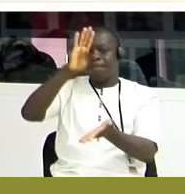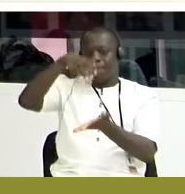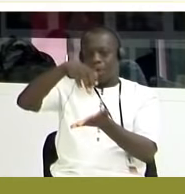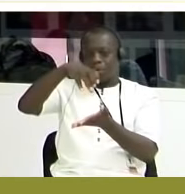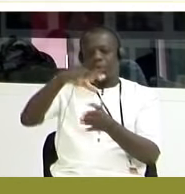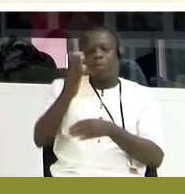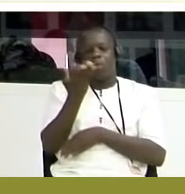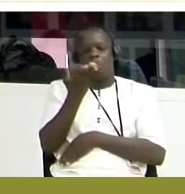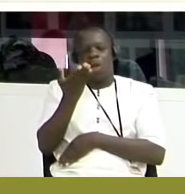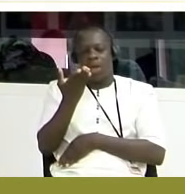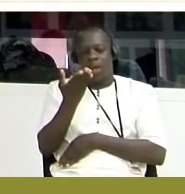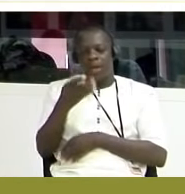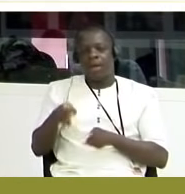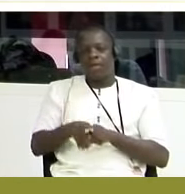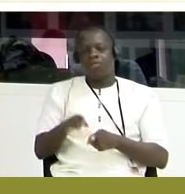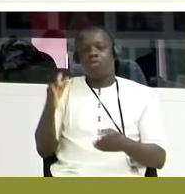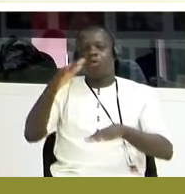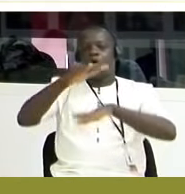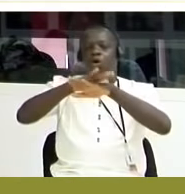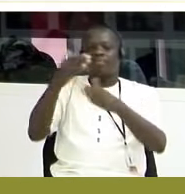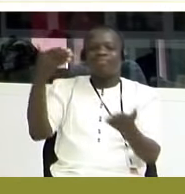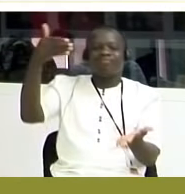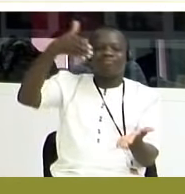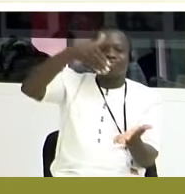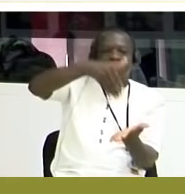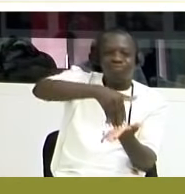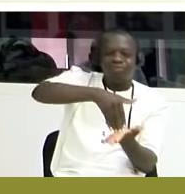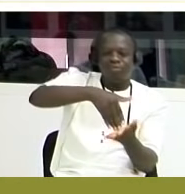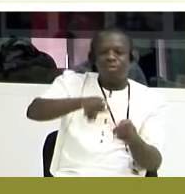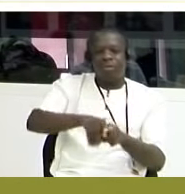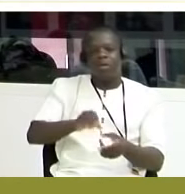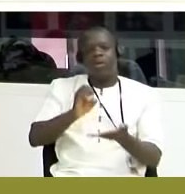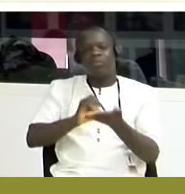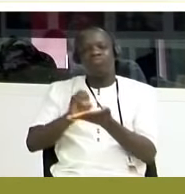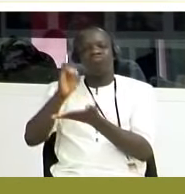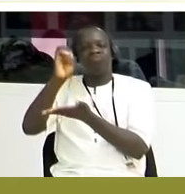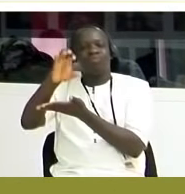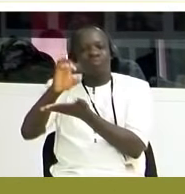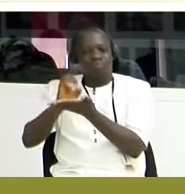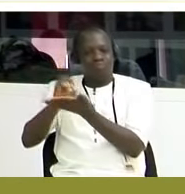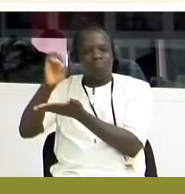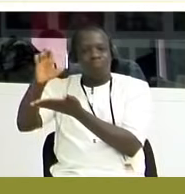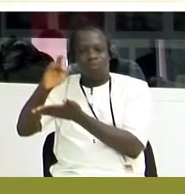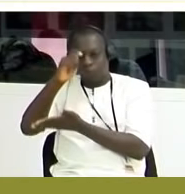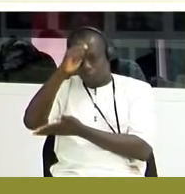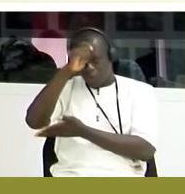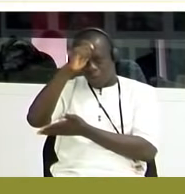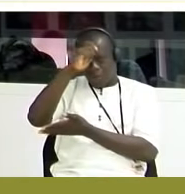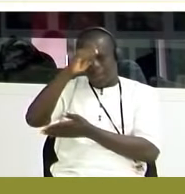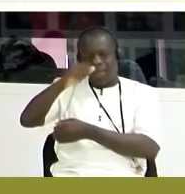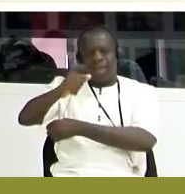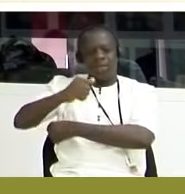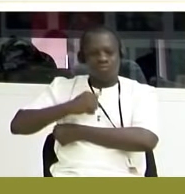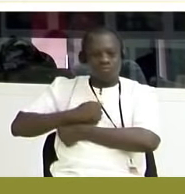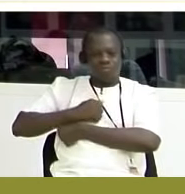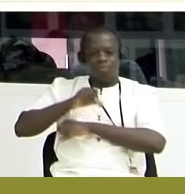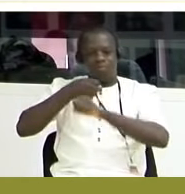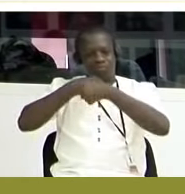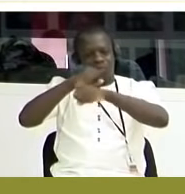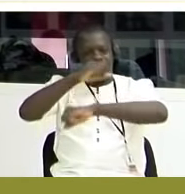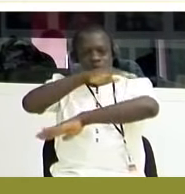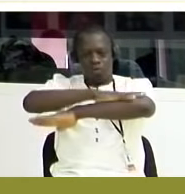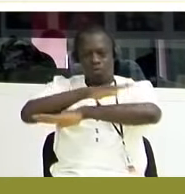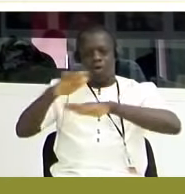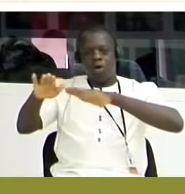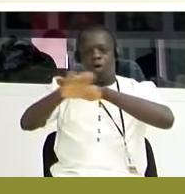where upon arrival we were posted to the Turkish Gendarmerie Training School